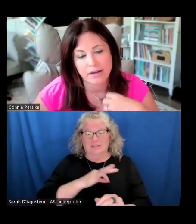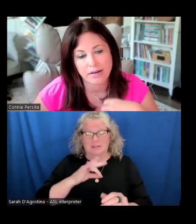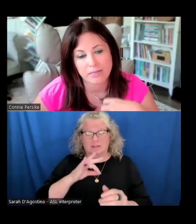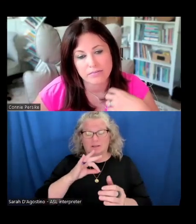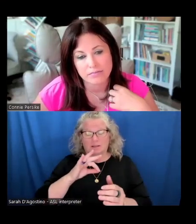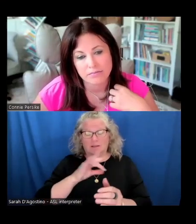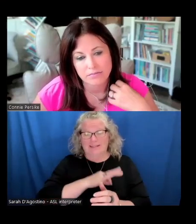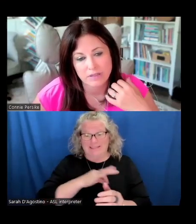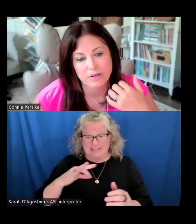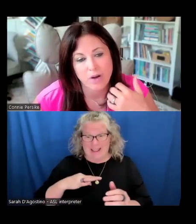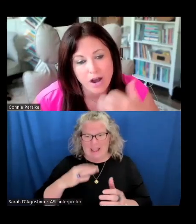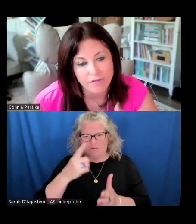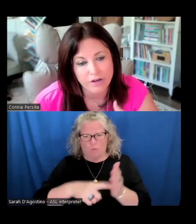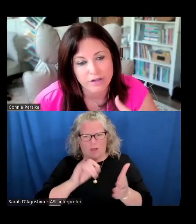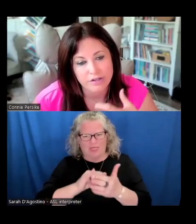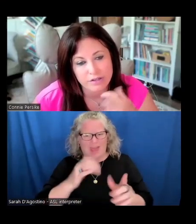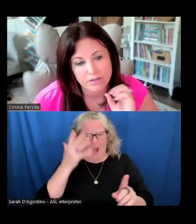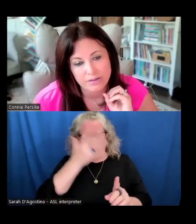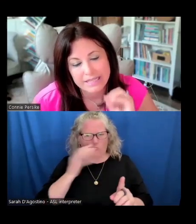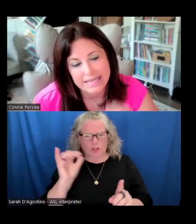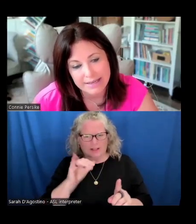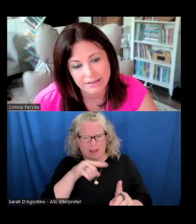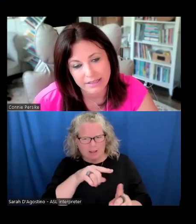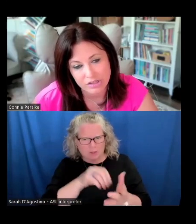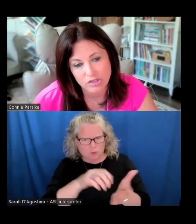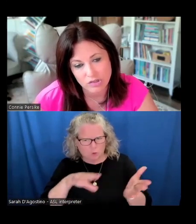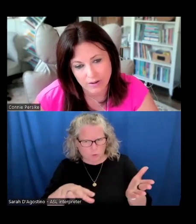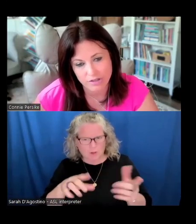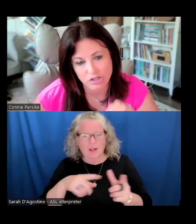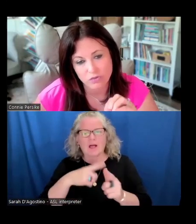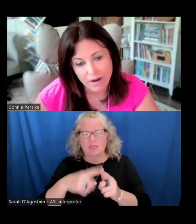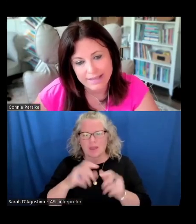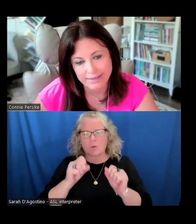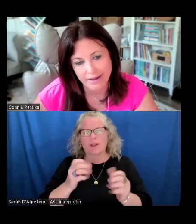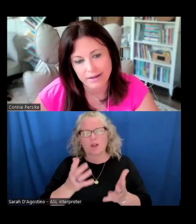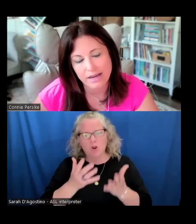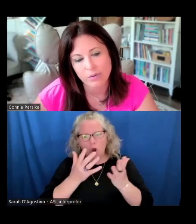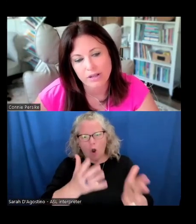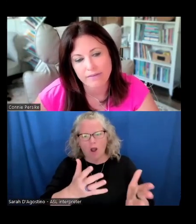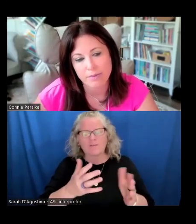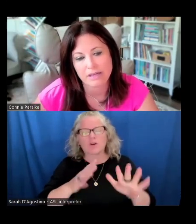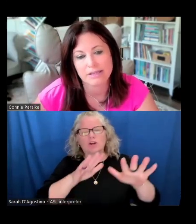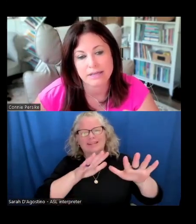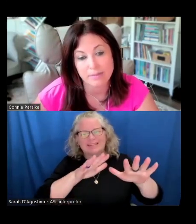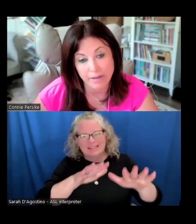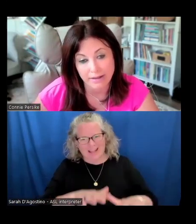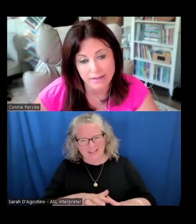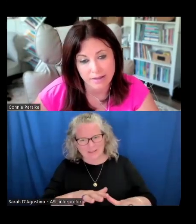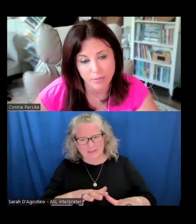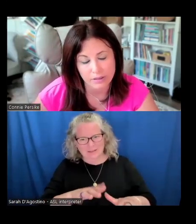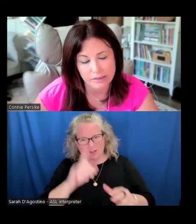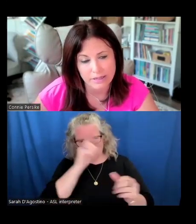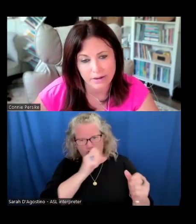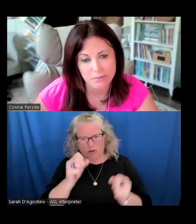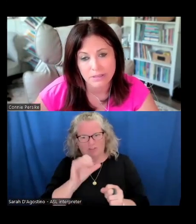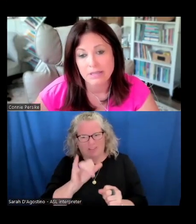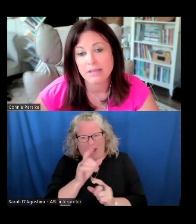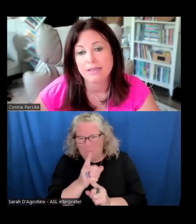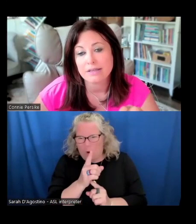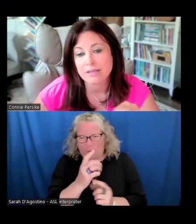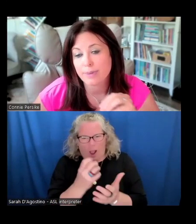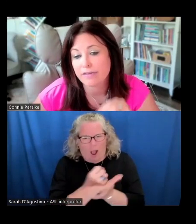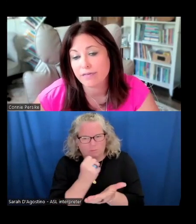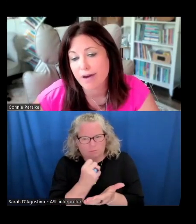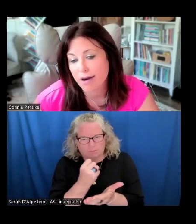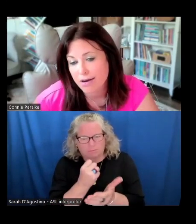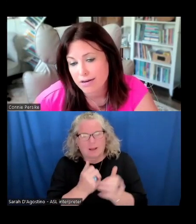and offer de-escalation strategies right then, and we'll have the biggest impact at that point in time.